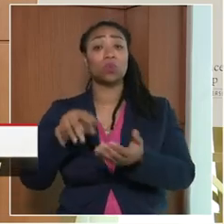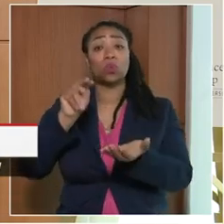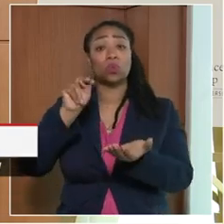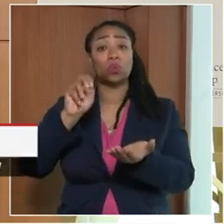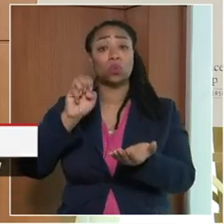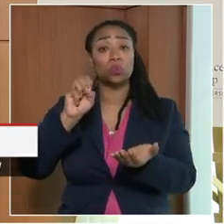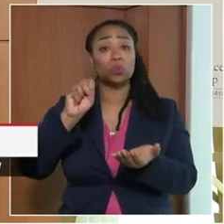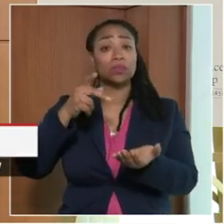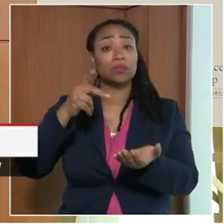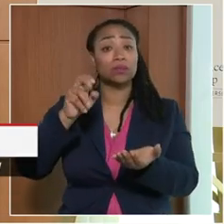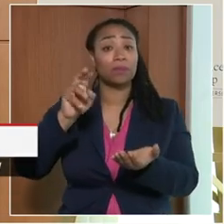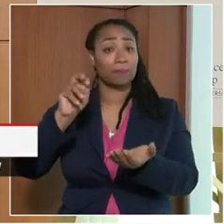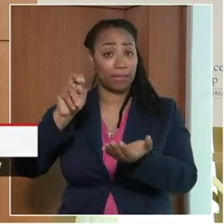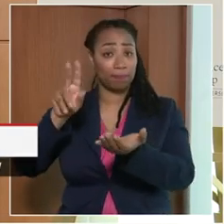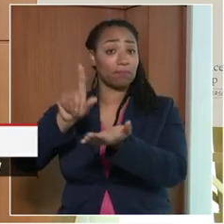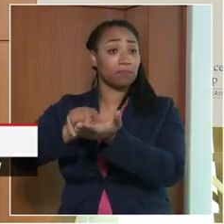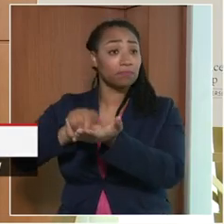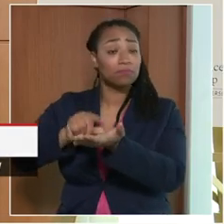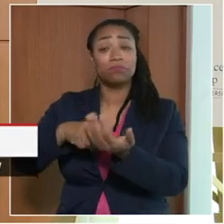throw that out for you guys.